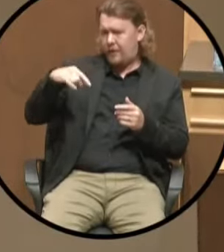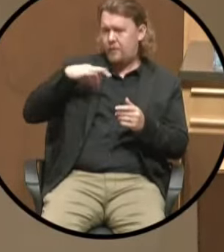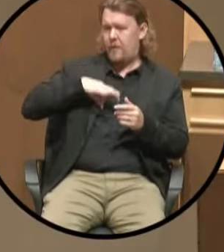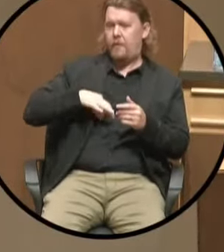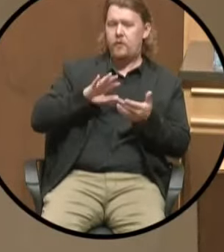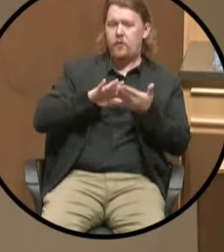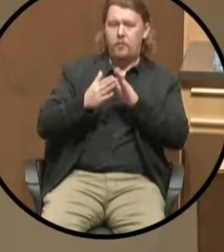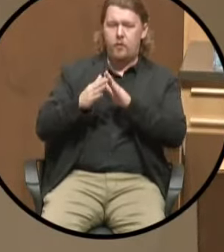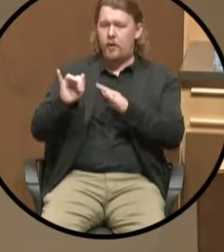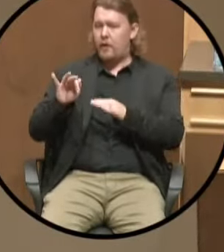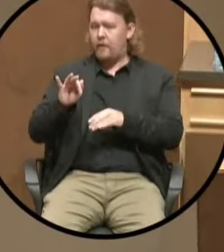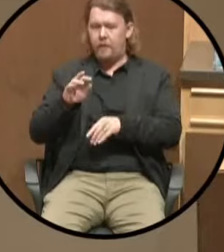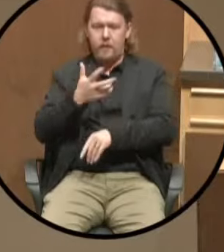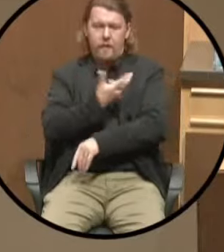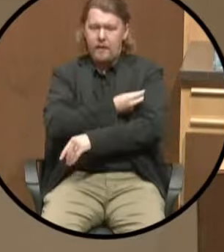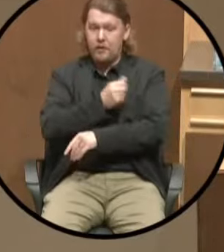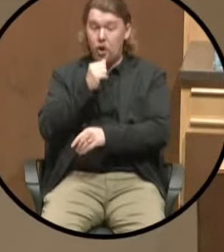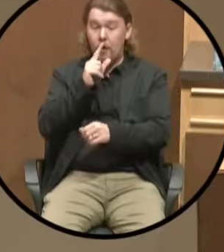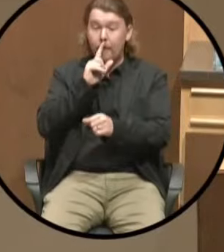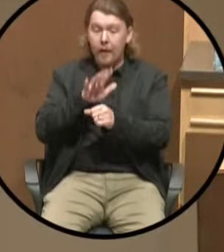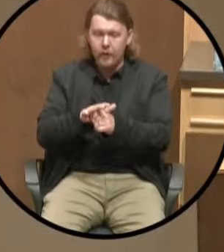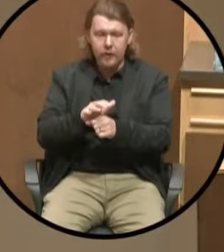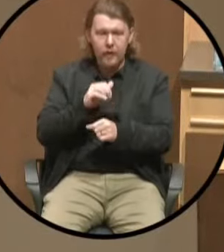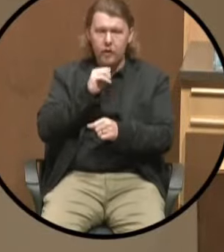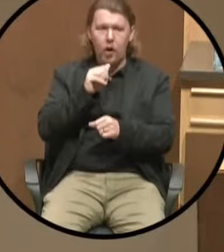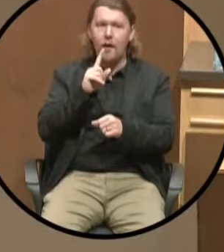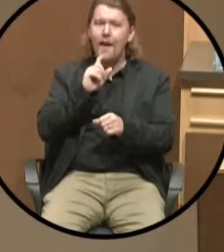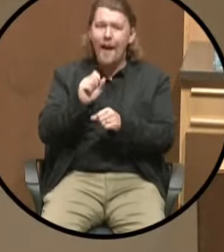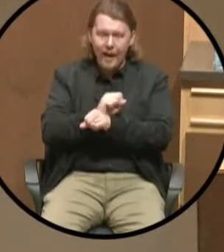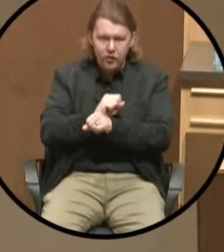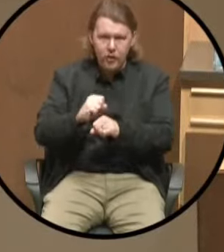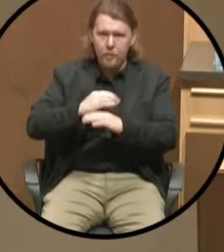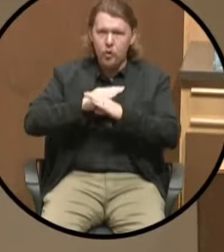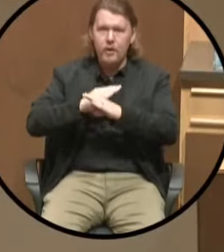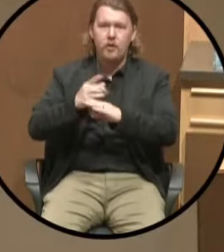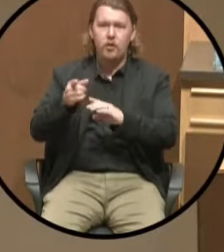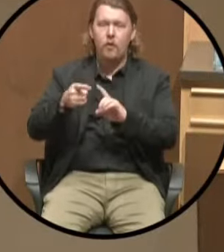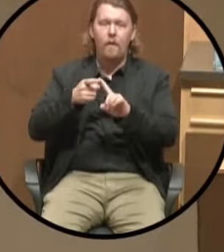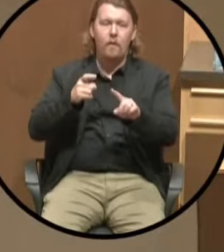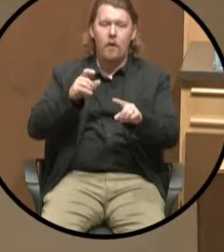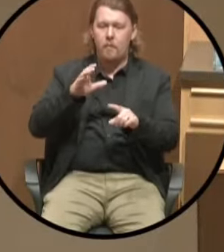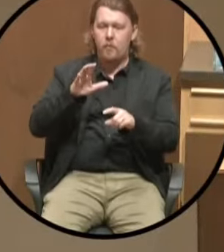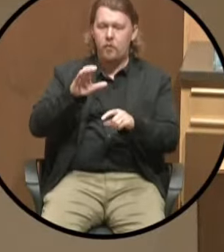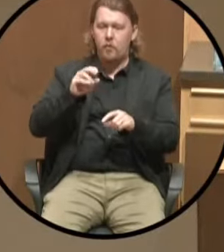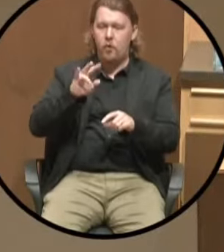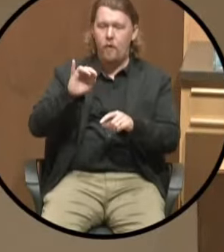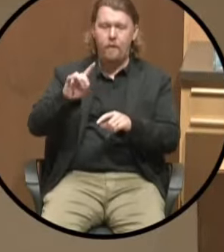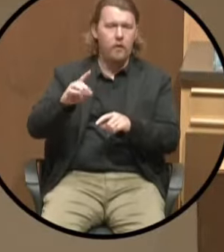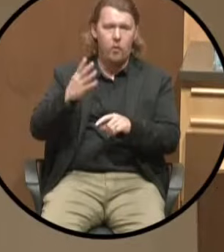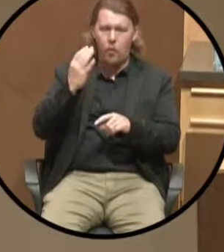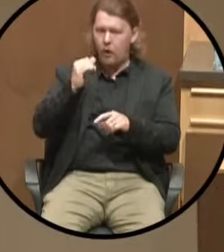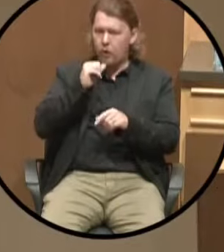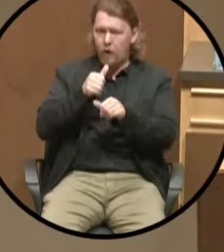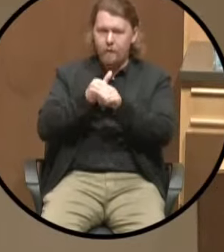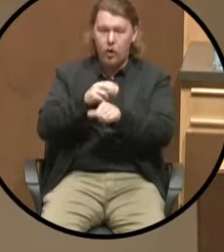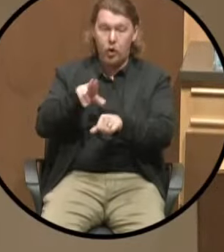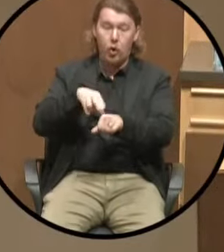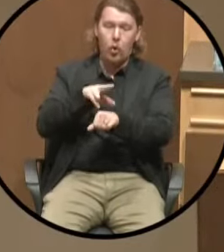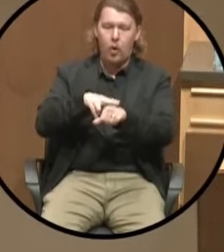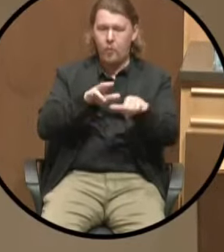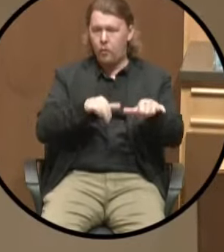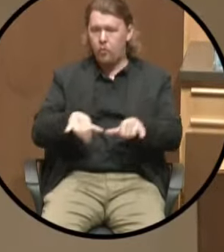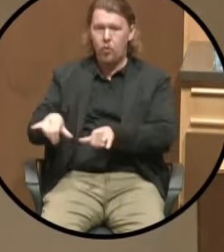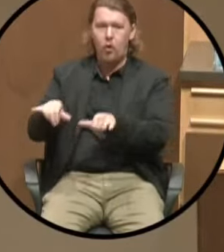is not guaranteed and doesn't actually protect you from COVID? Why aren't we following the usual protocols for vaccines?